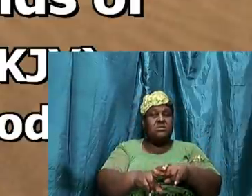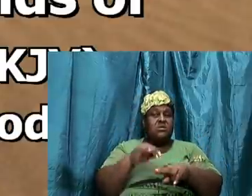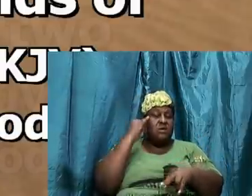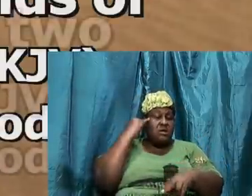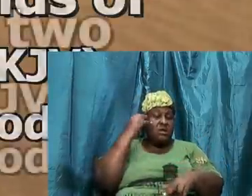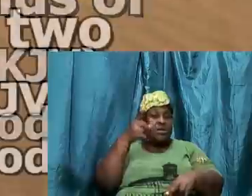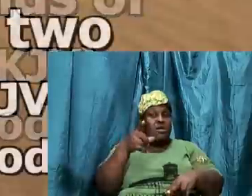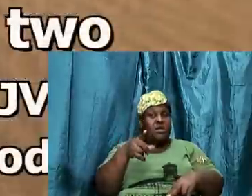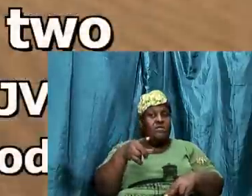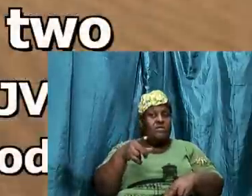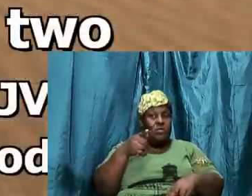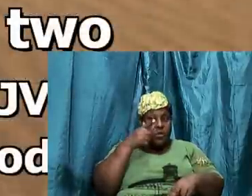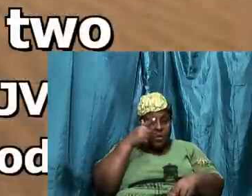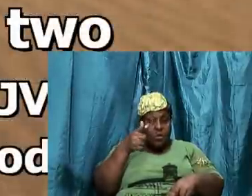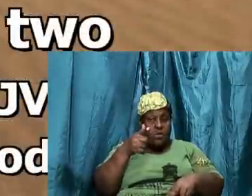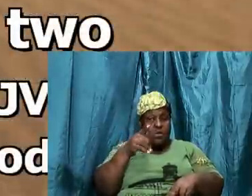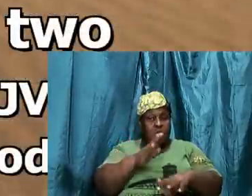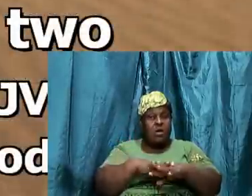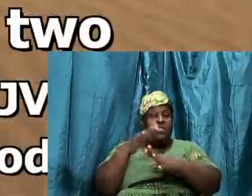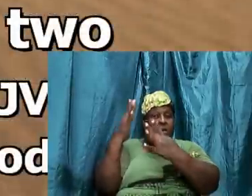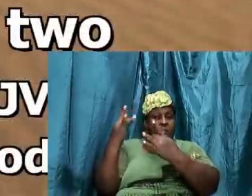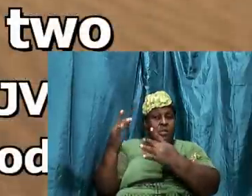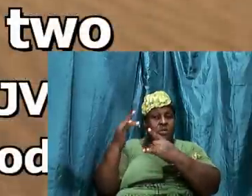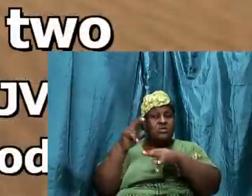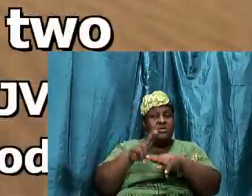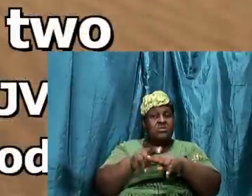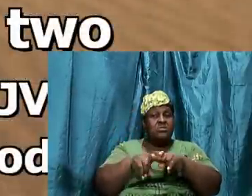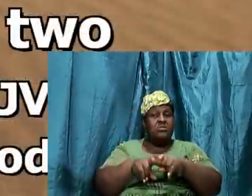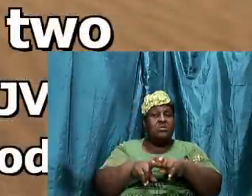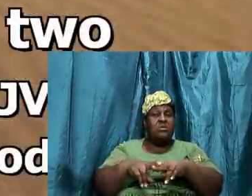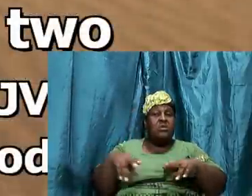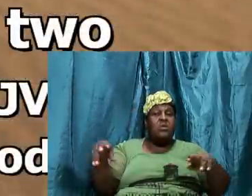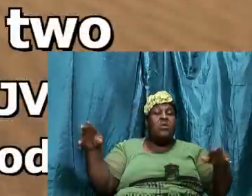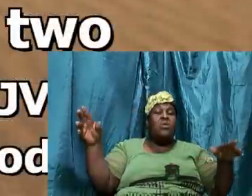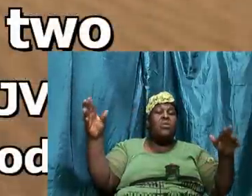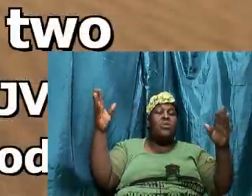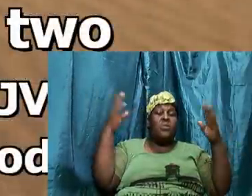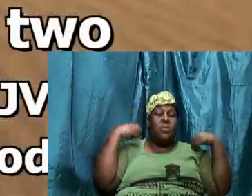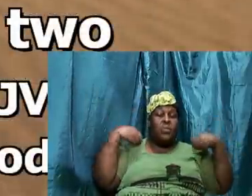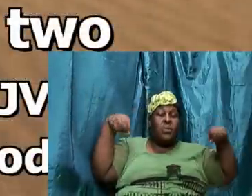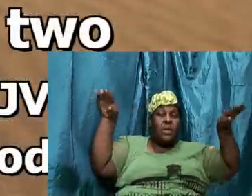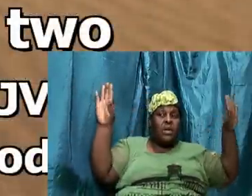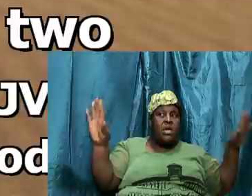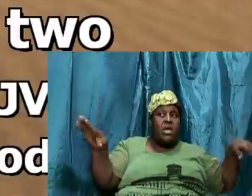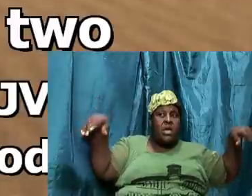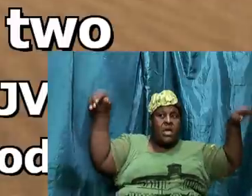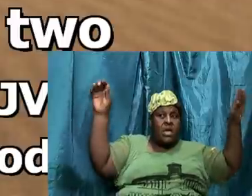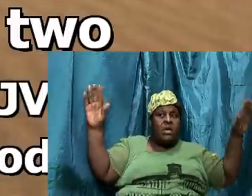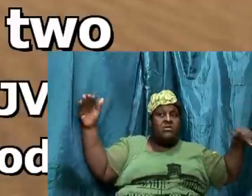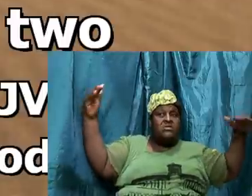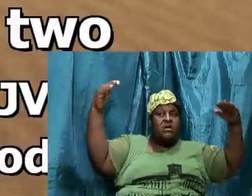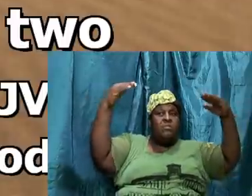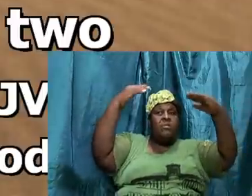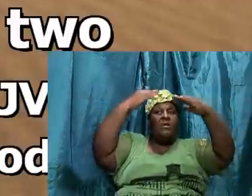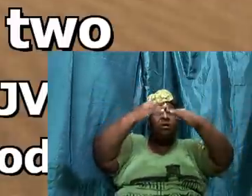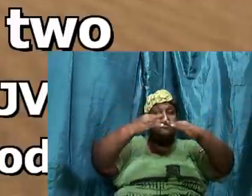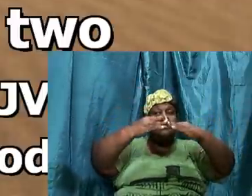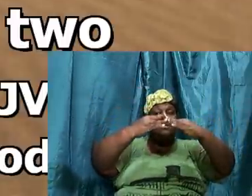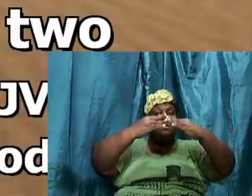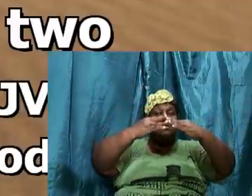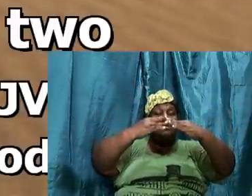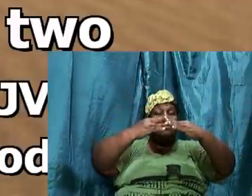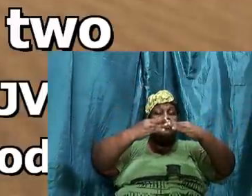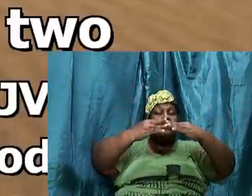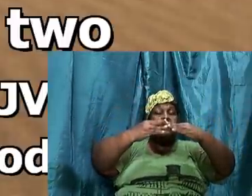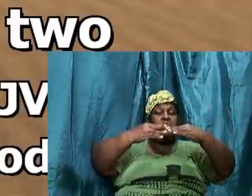you see two cherubims with their wings almost meeting. And this was the cover for the Ark